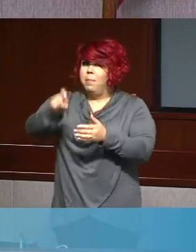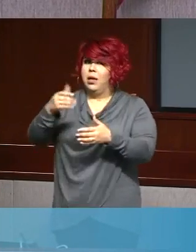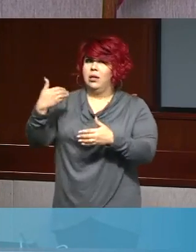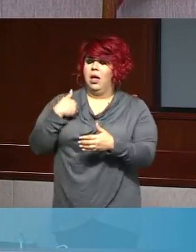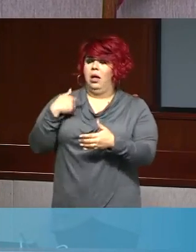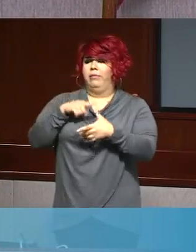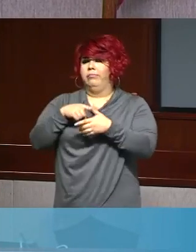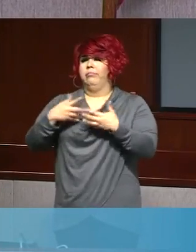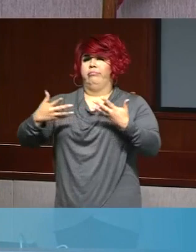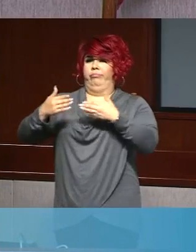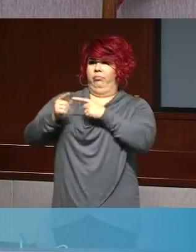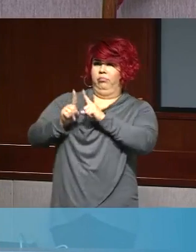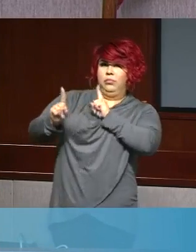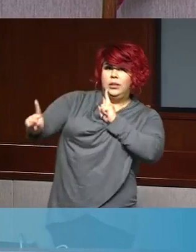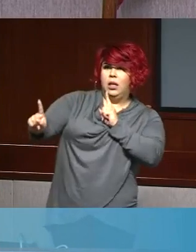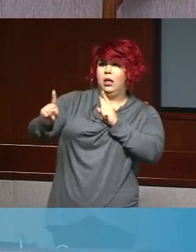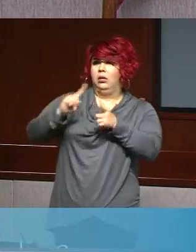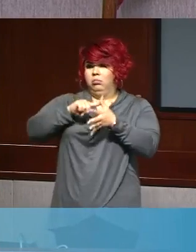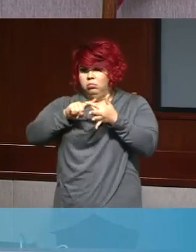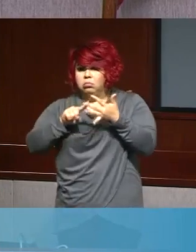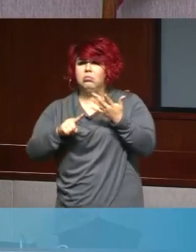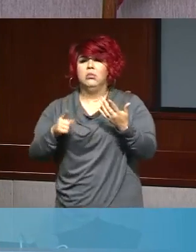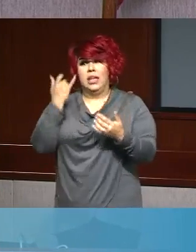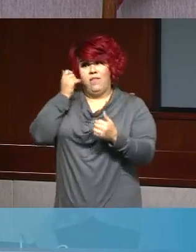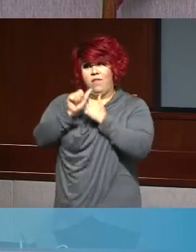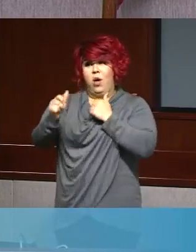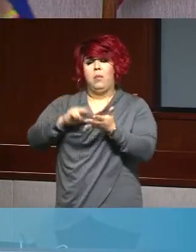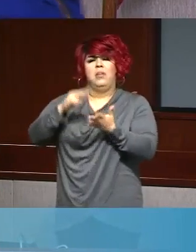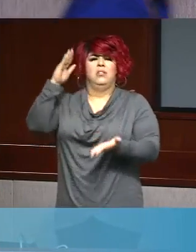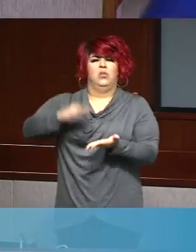distancing is occurring within those facilities.